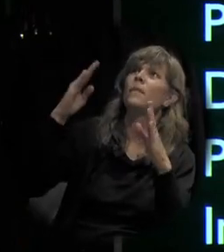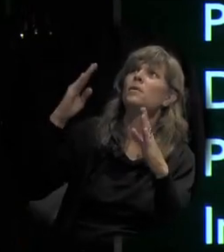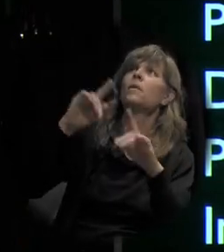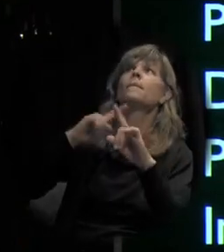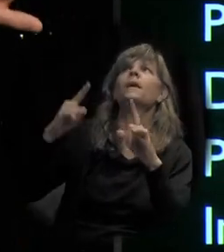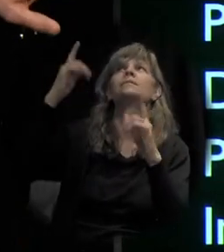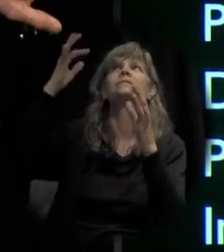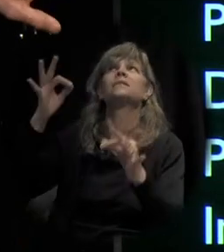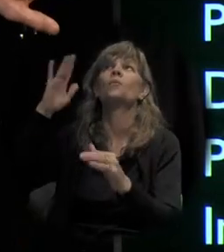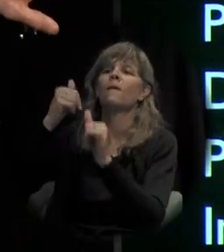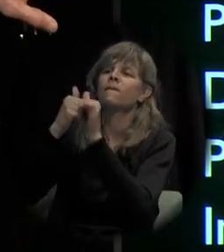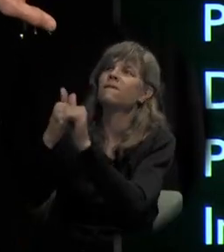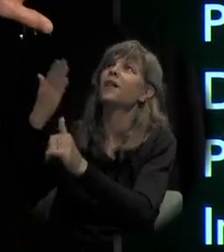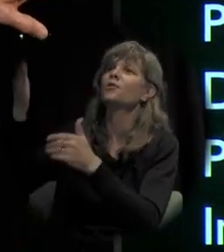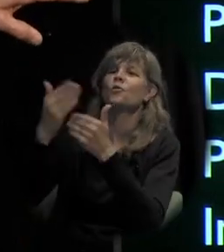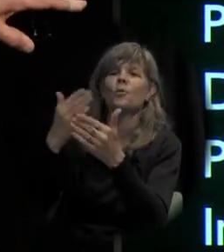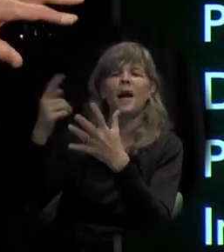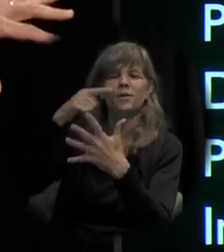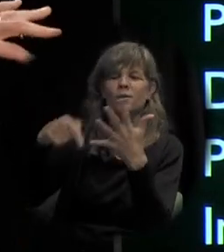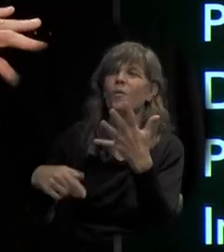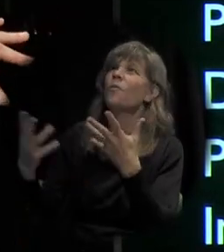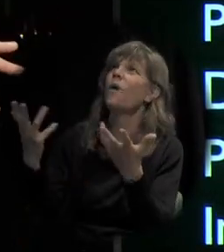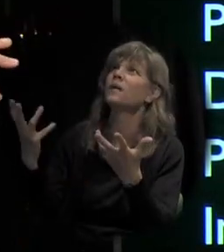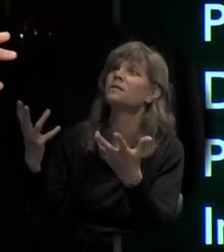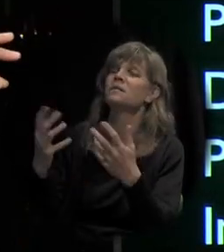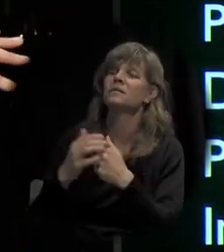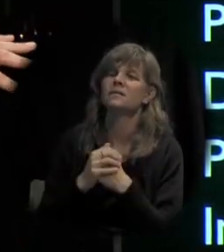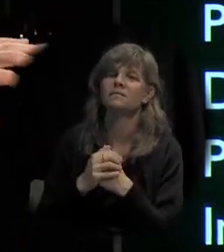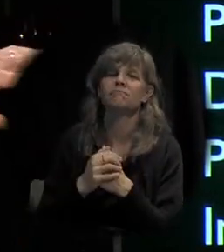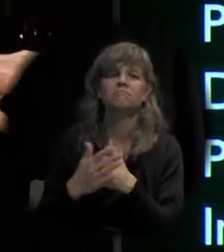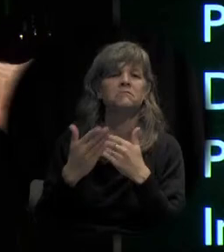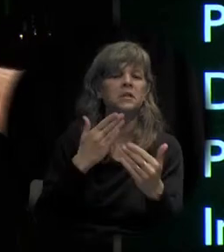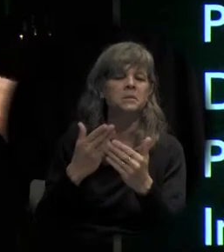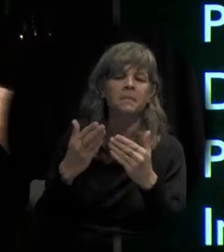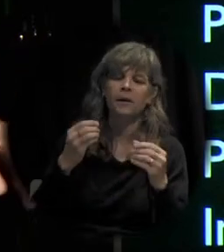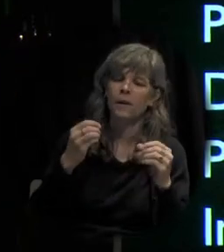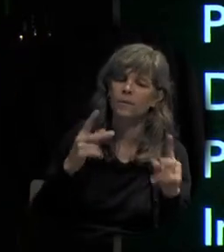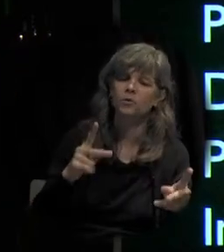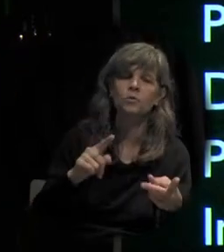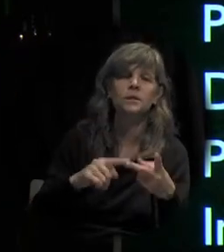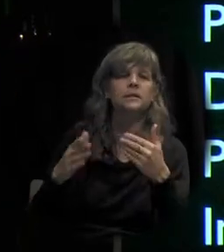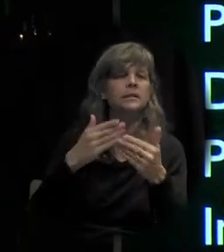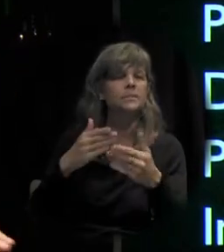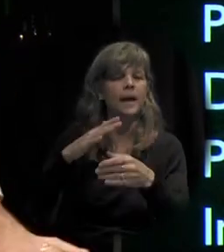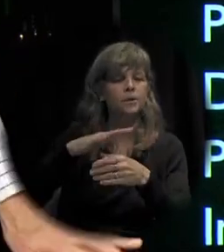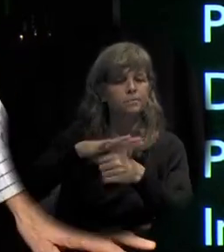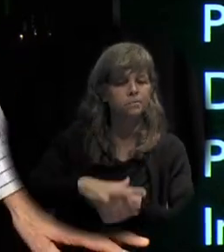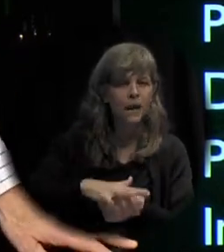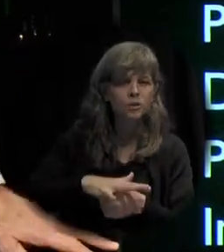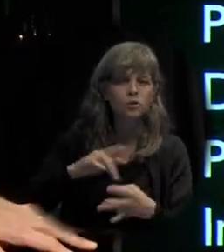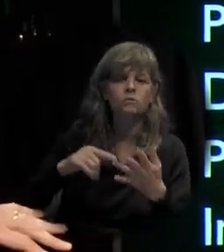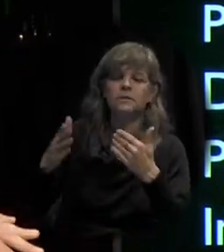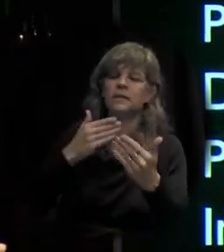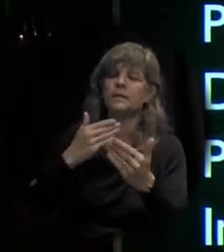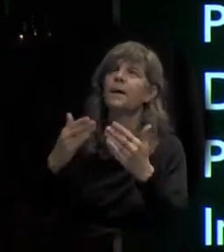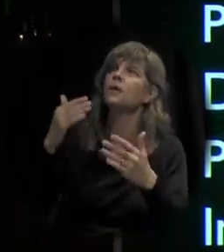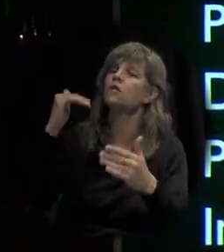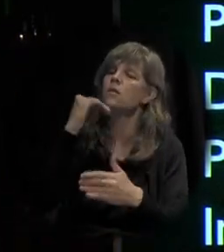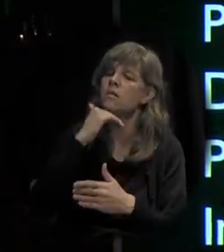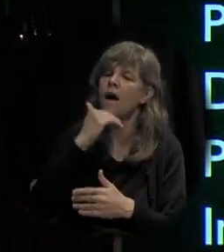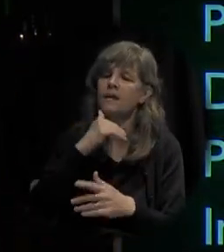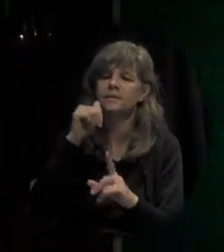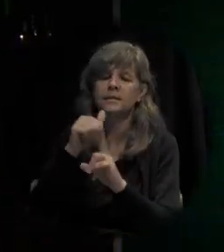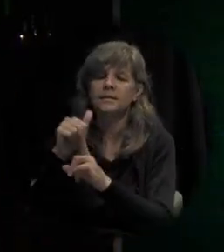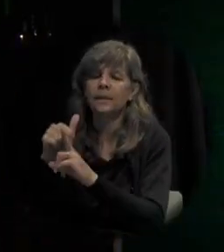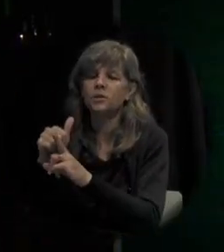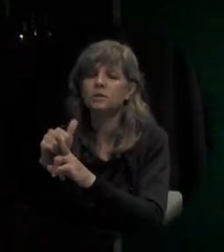follow you. Not just because he has opportunity or peer pressure or deceptive voices or promise or any of the rest of this.